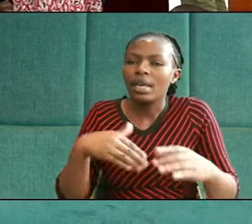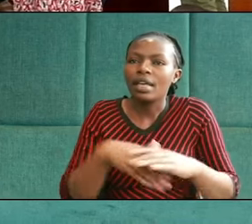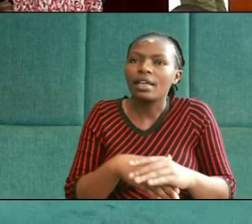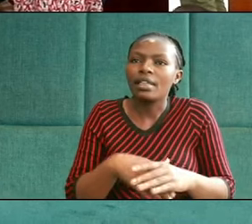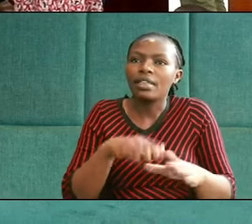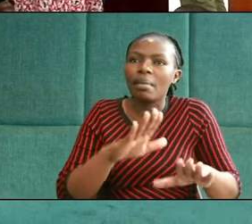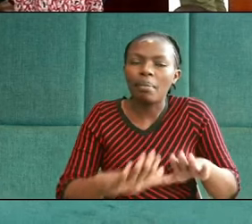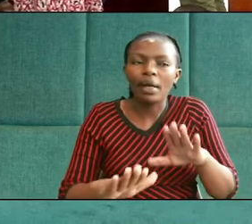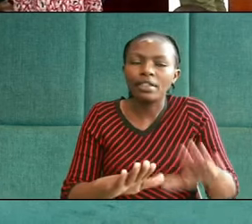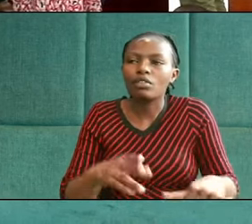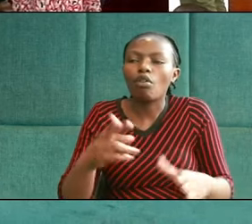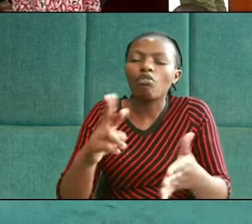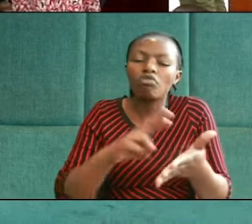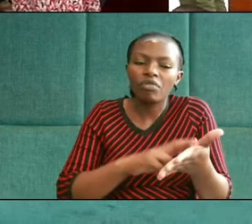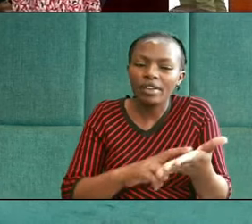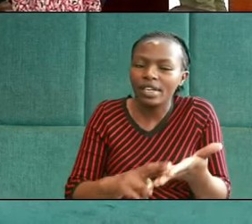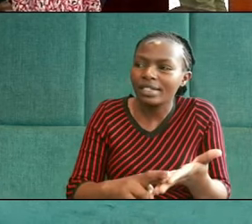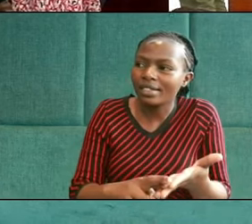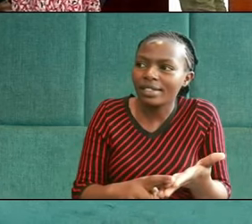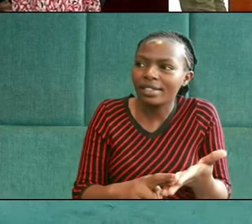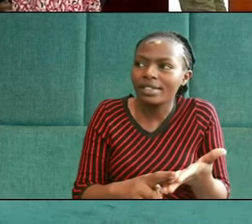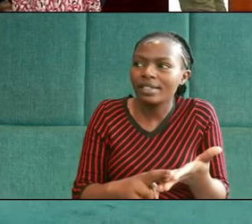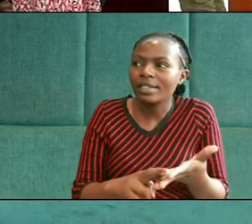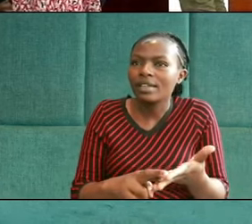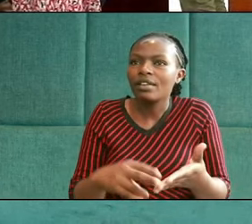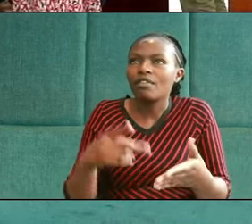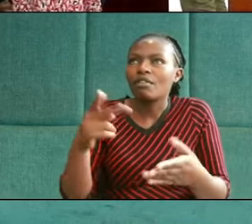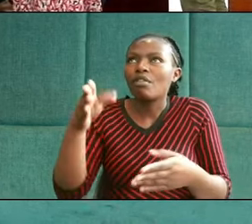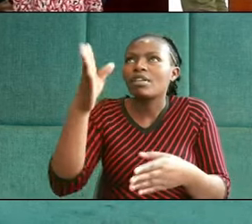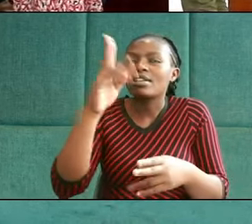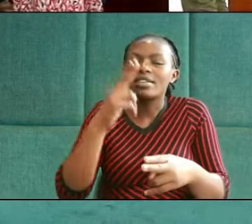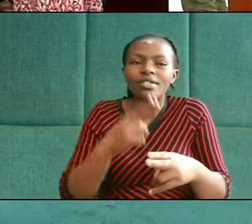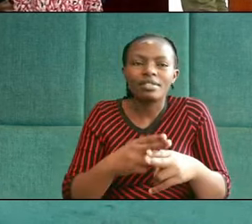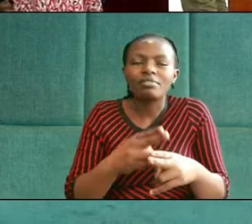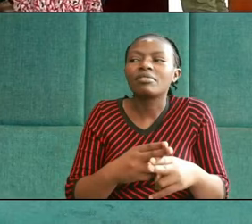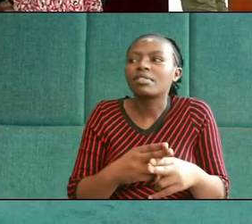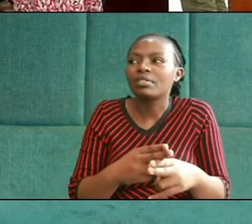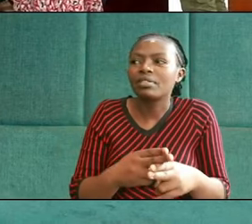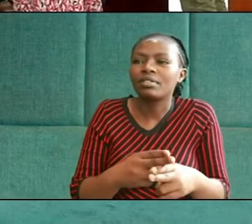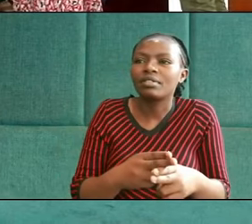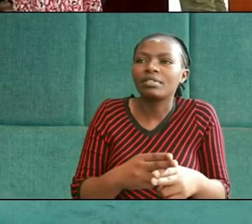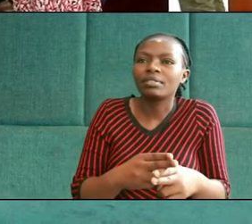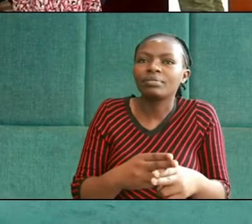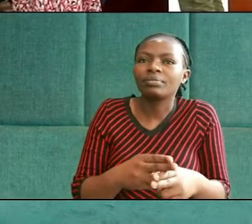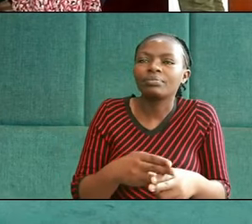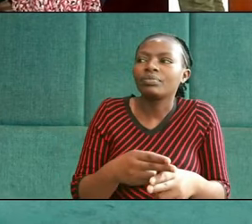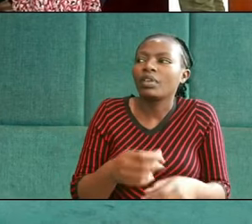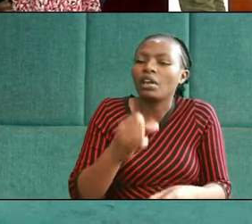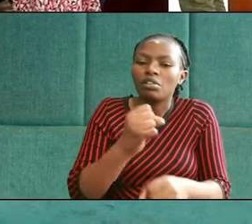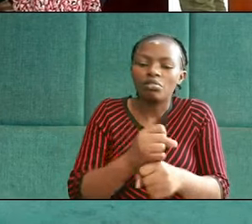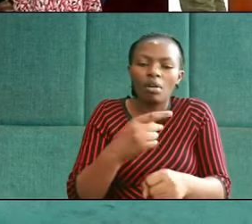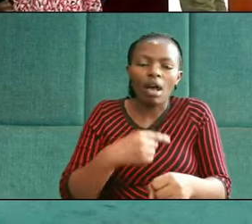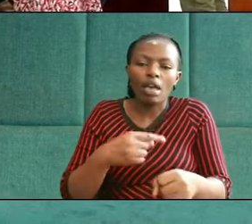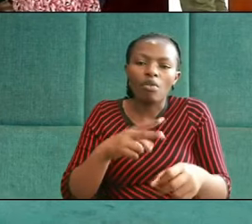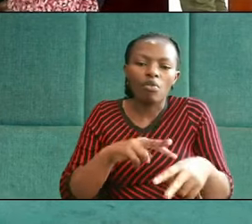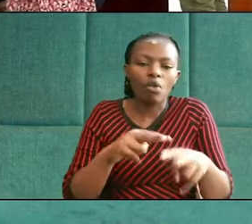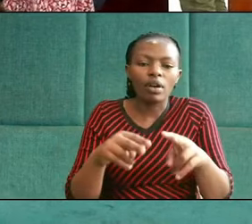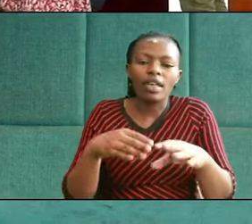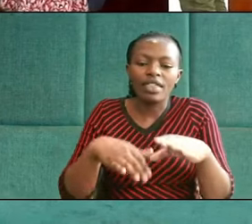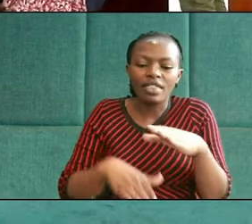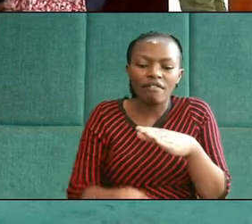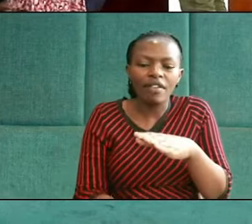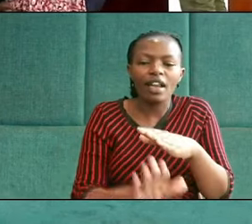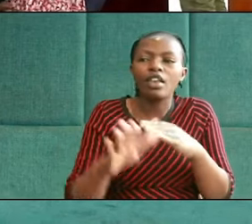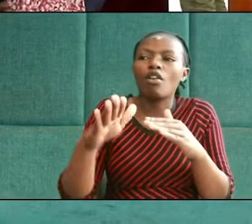of righteousness for his name's sake. Yeah. Do I walk through the valley of the shadow